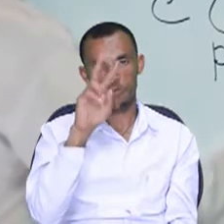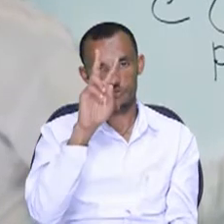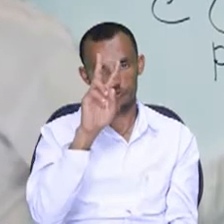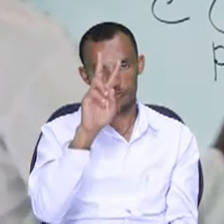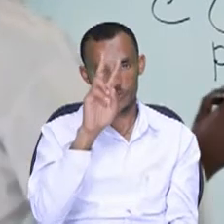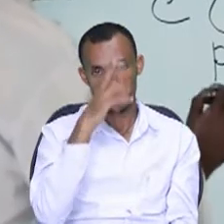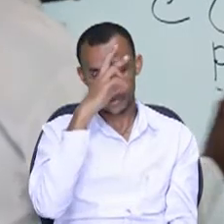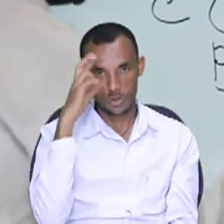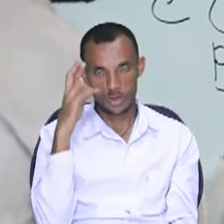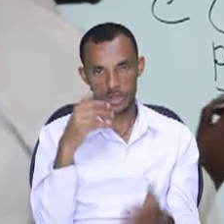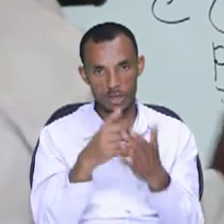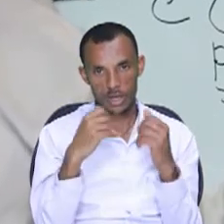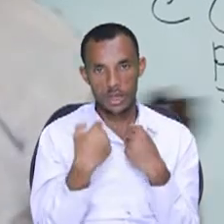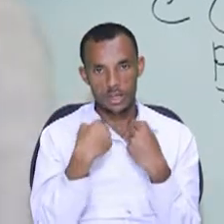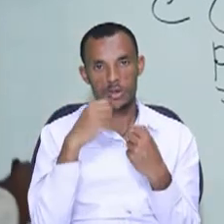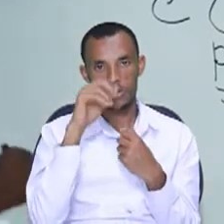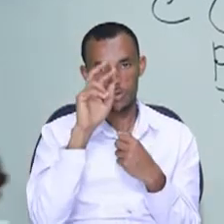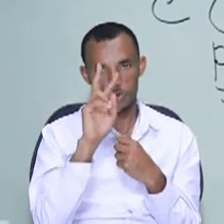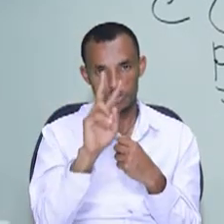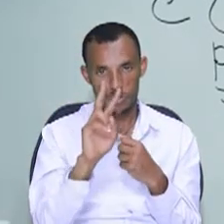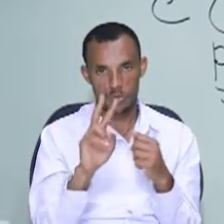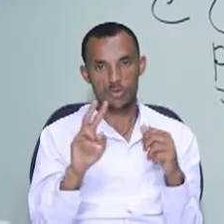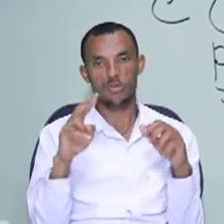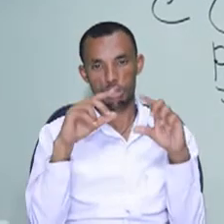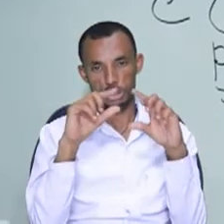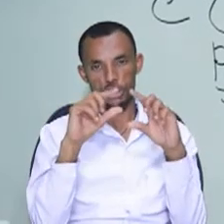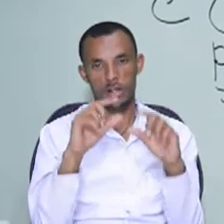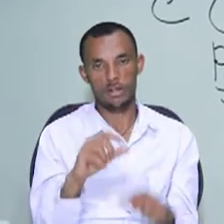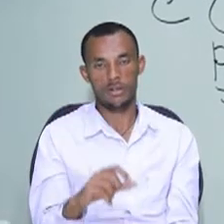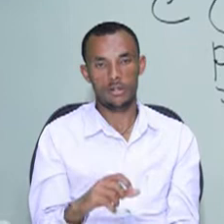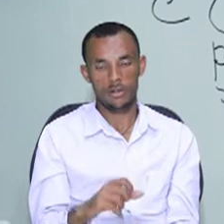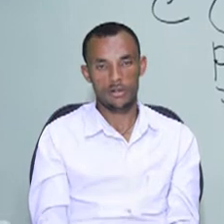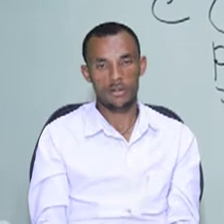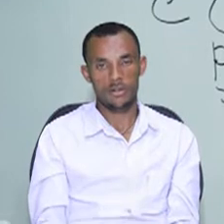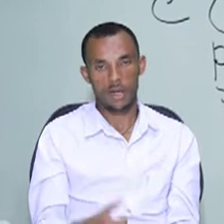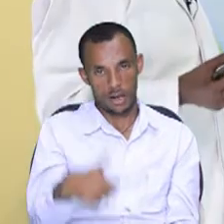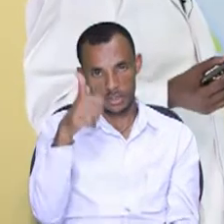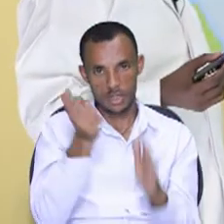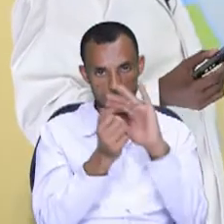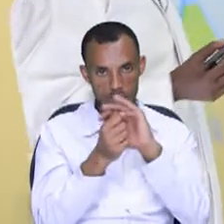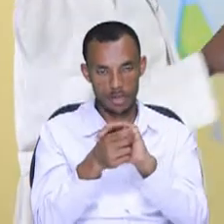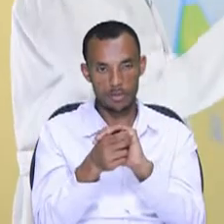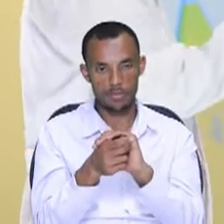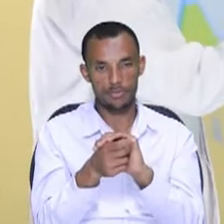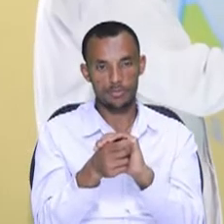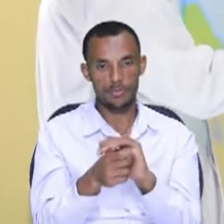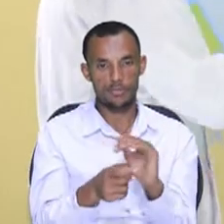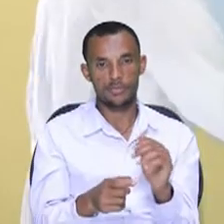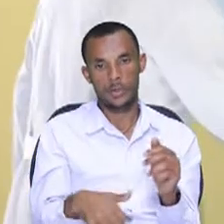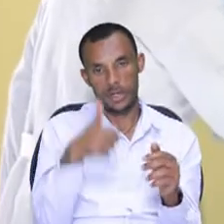2 because it has two shells. Another example,